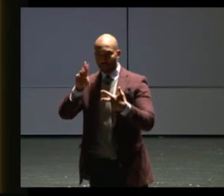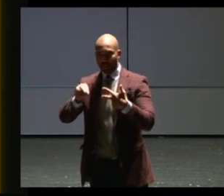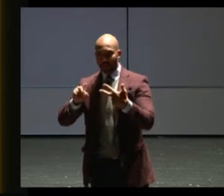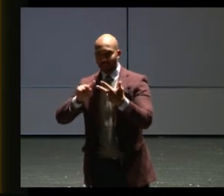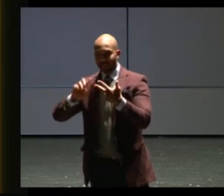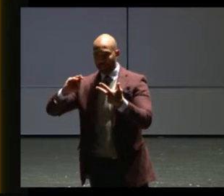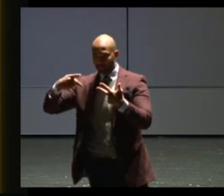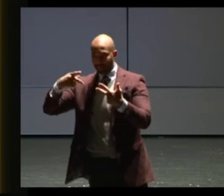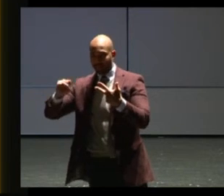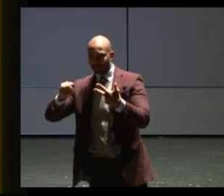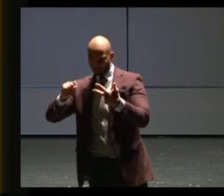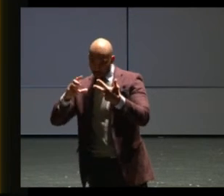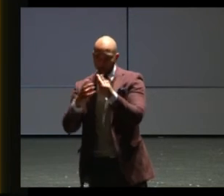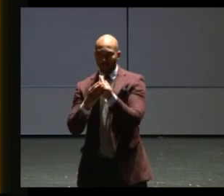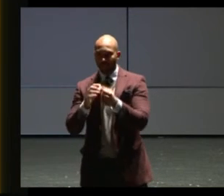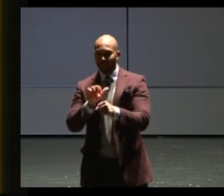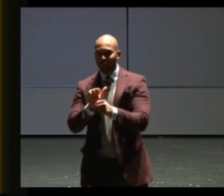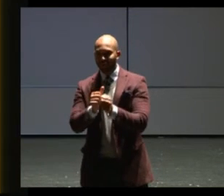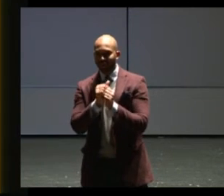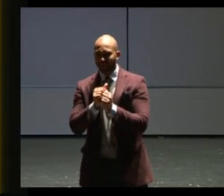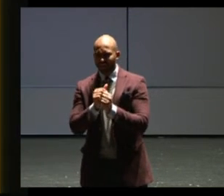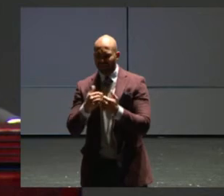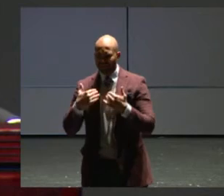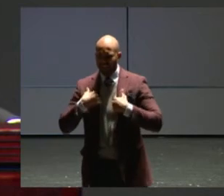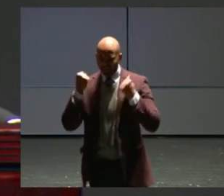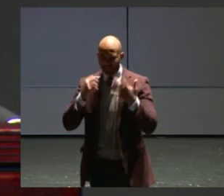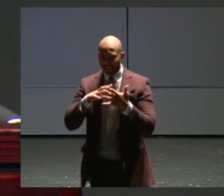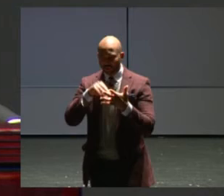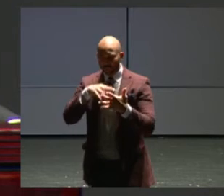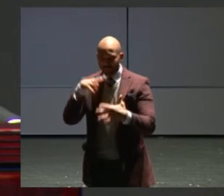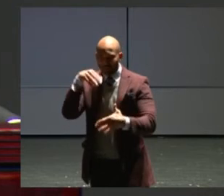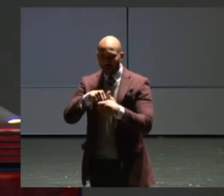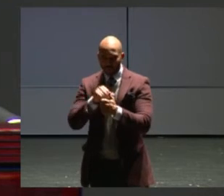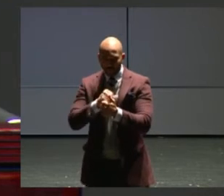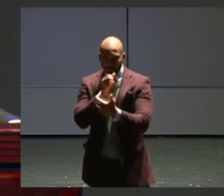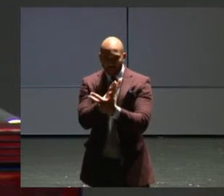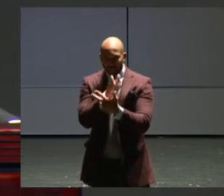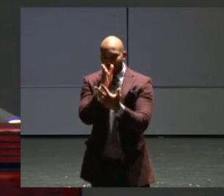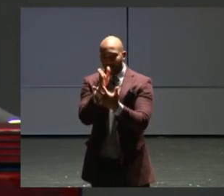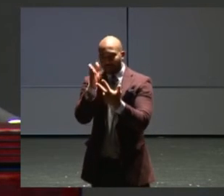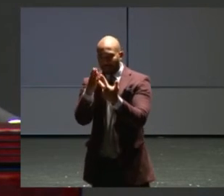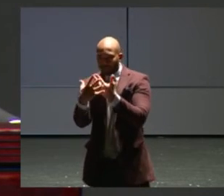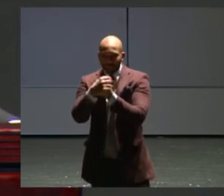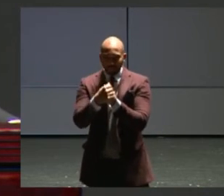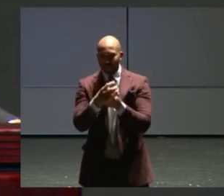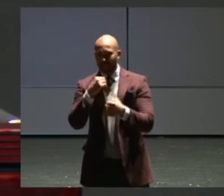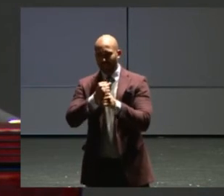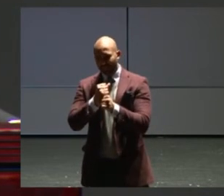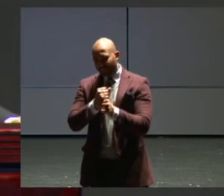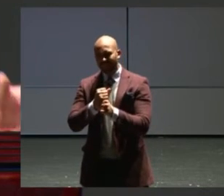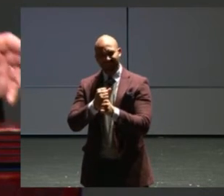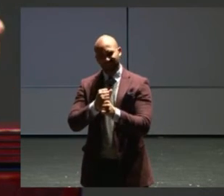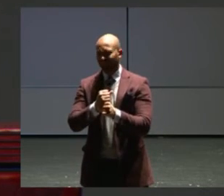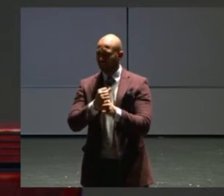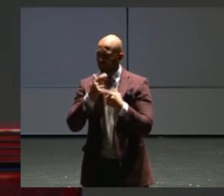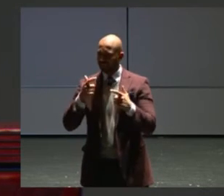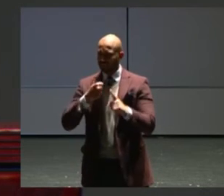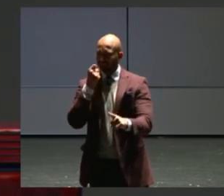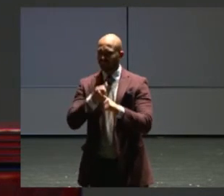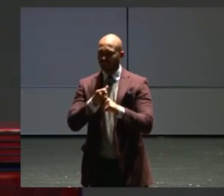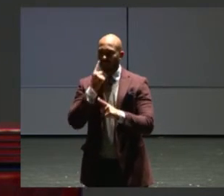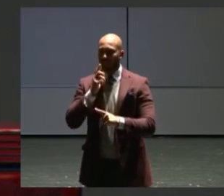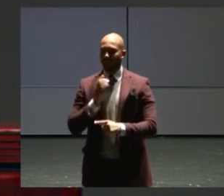have 140,000 students across those three institutions that really mean a lot for this region. It's such a